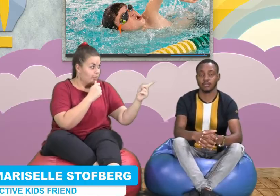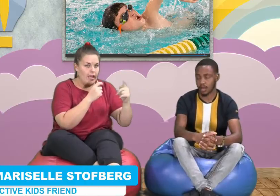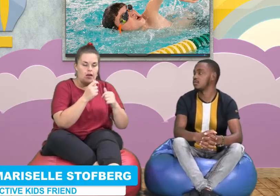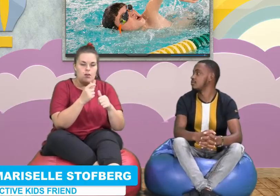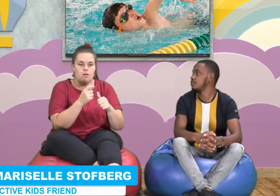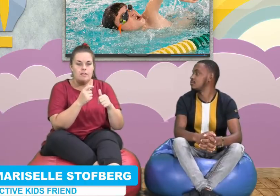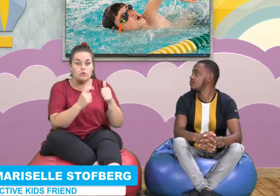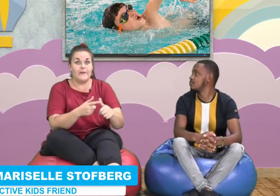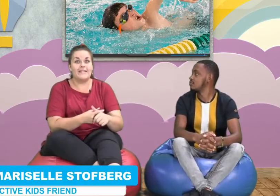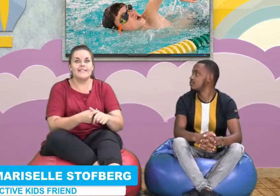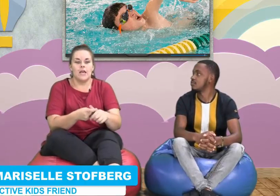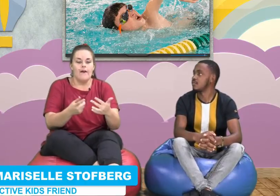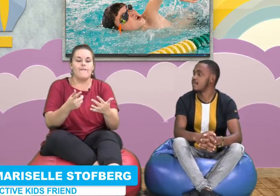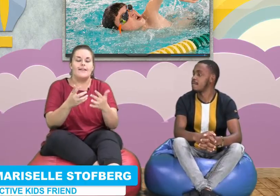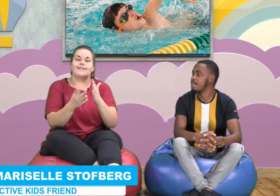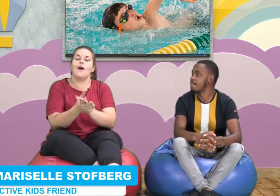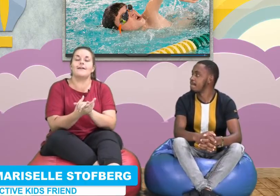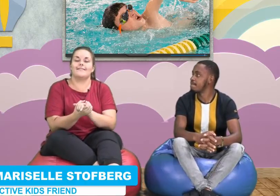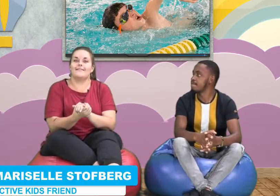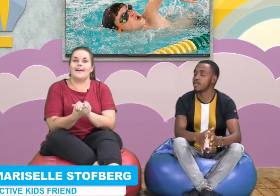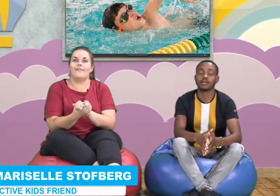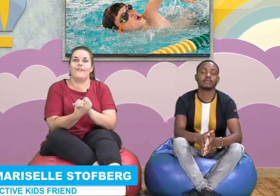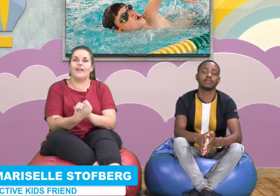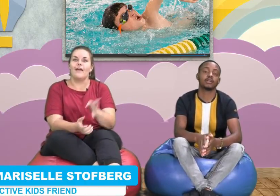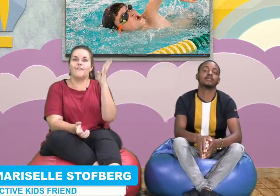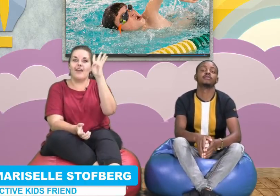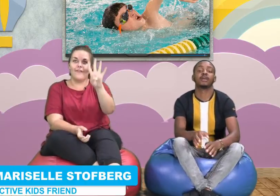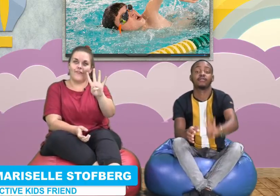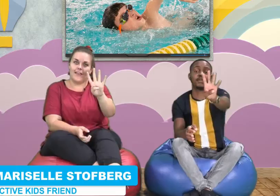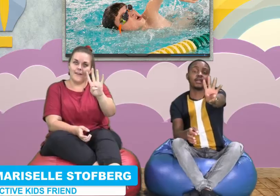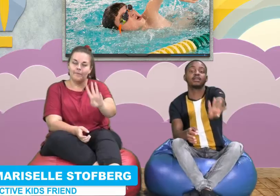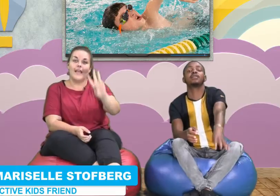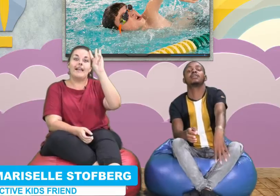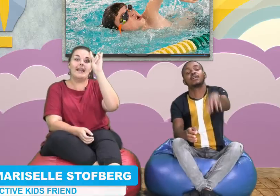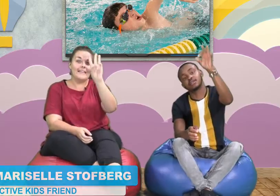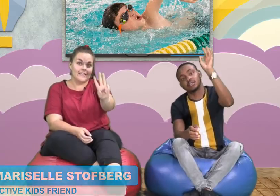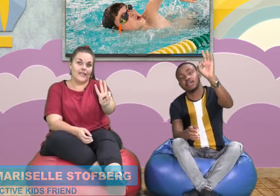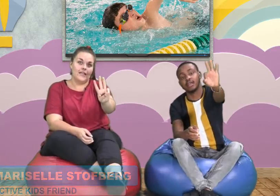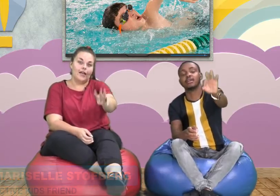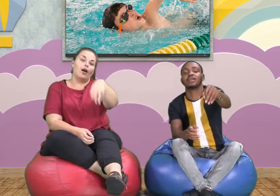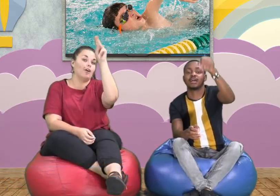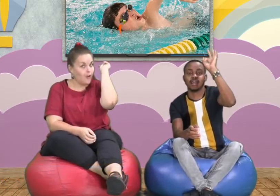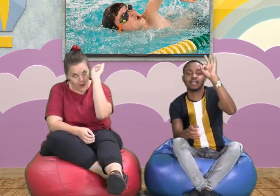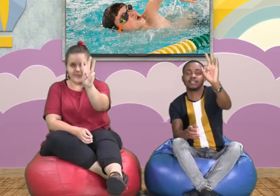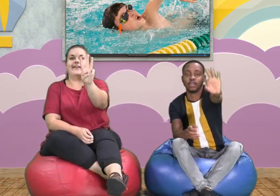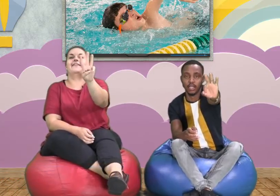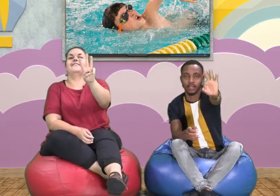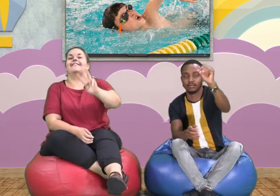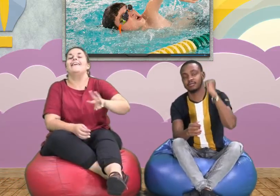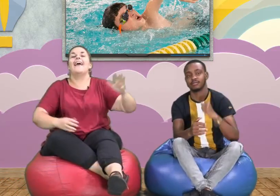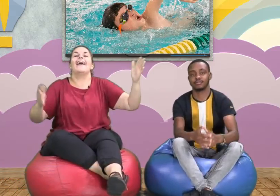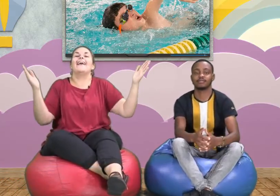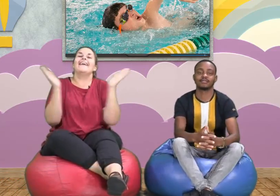boek en jou sweeties, want nou is dit tyd vir week 4, les 3, graad